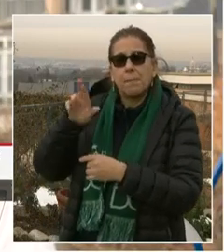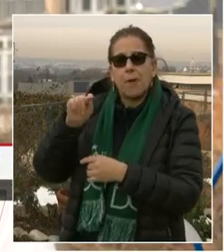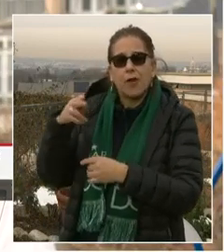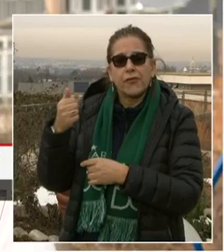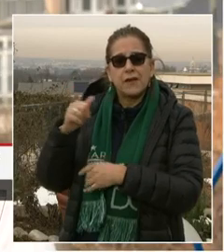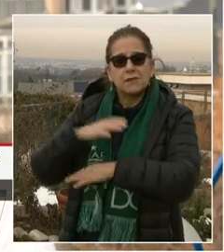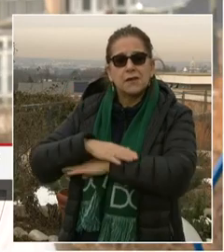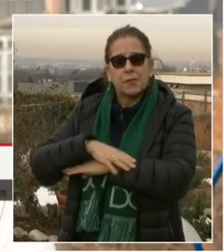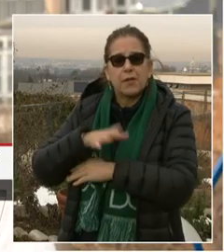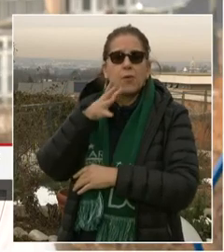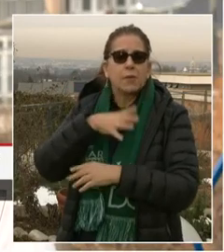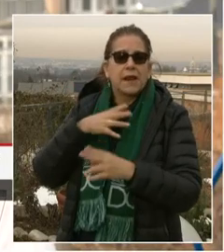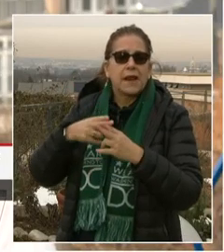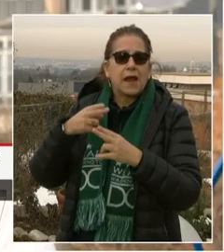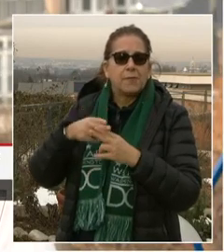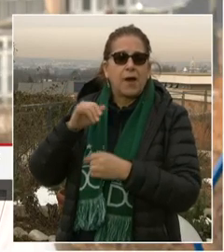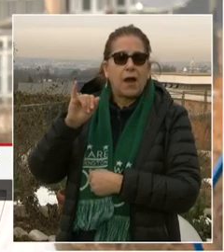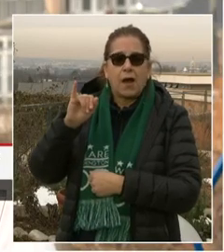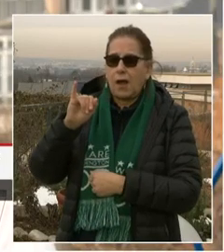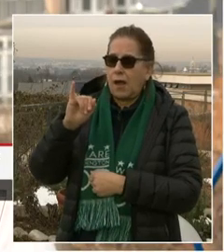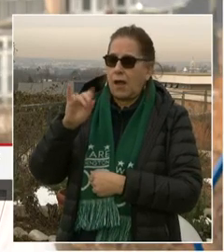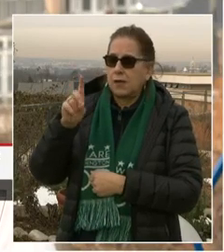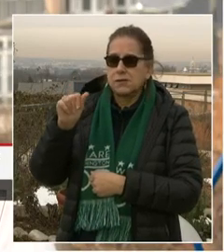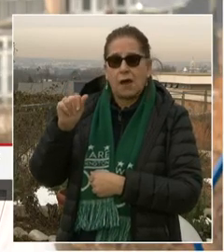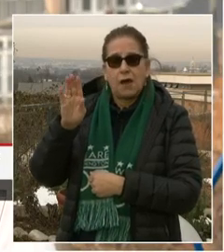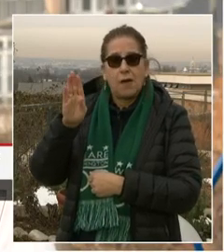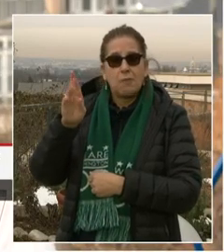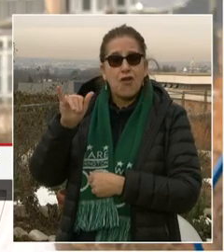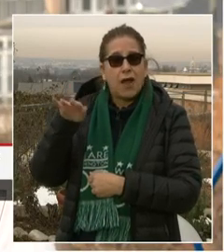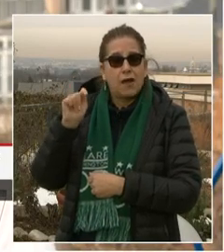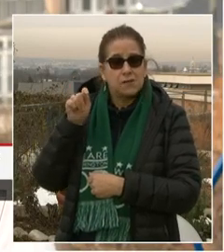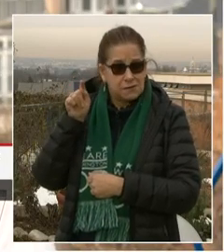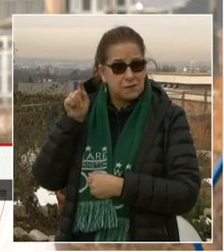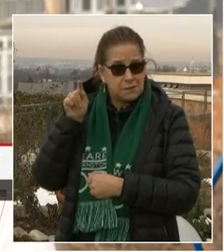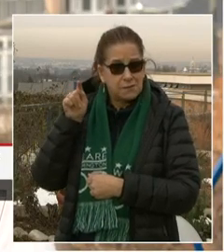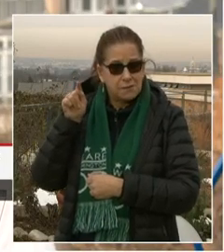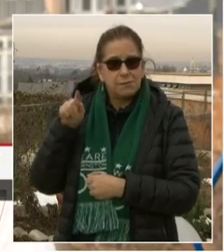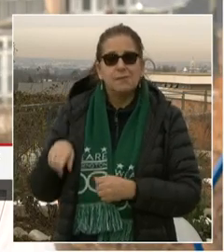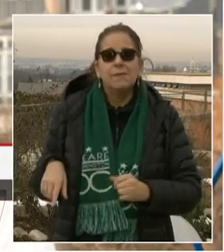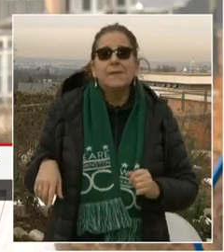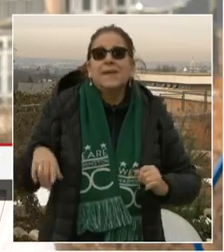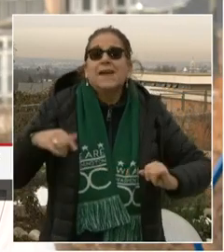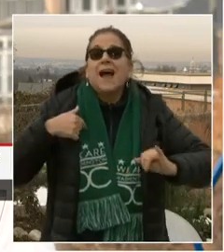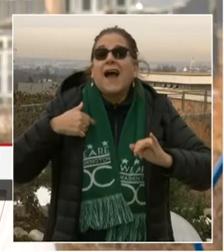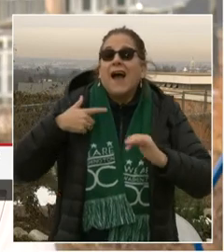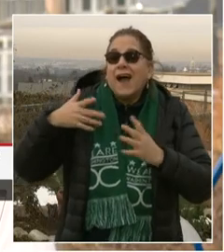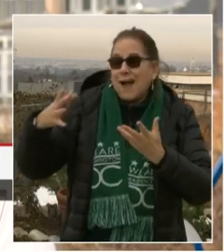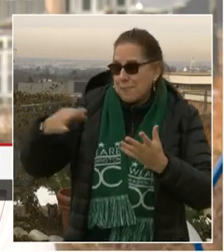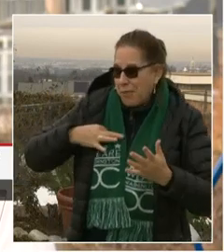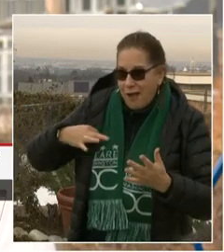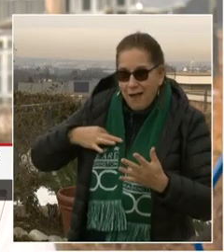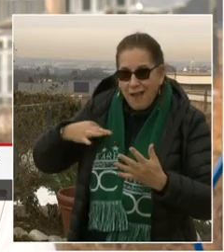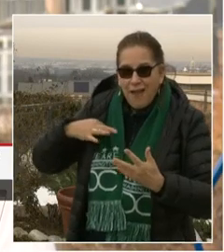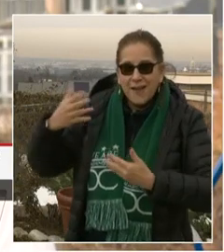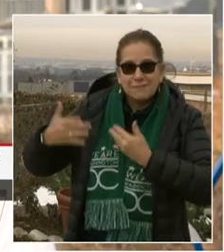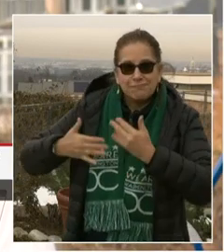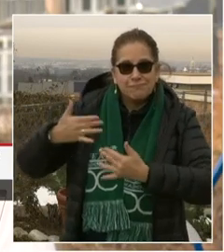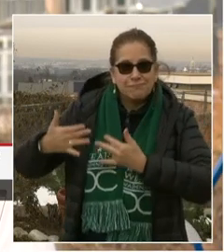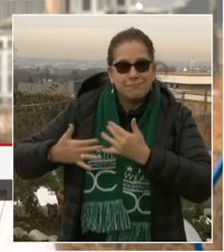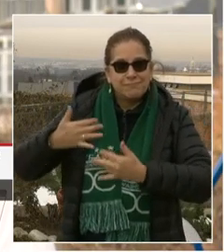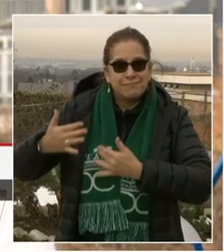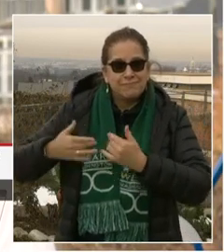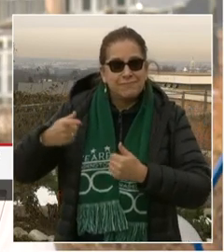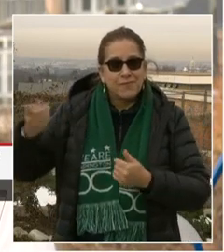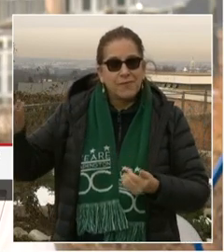specialist. Miss Ida was able to walk me through the Thrive application process, which allowed me to get direct